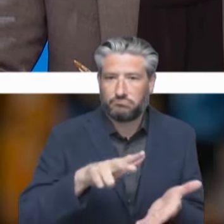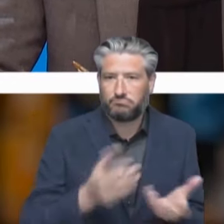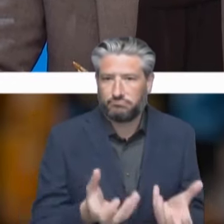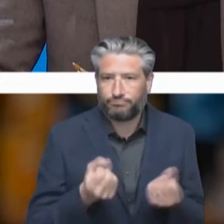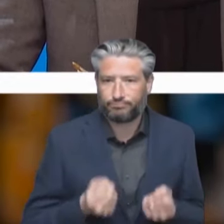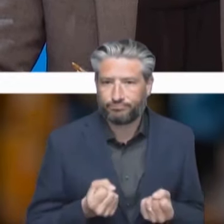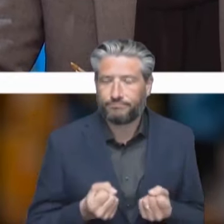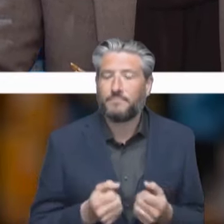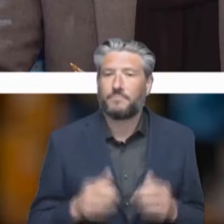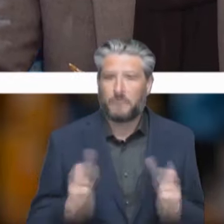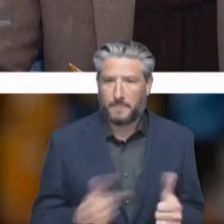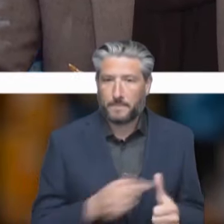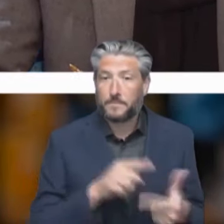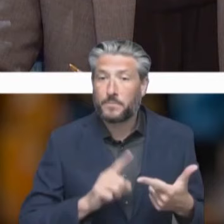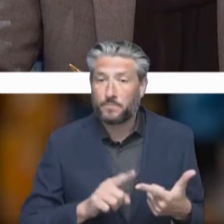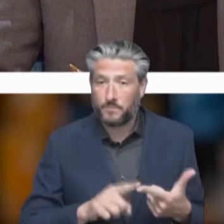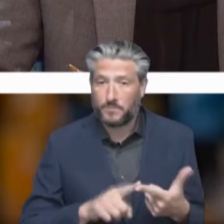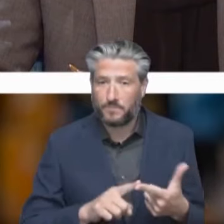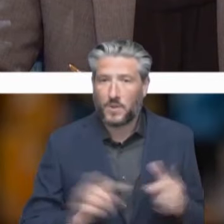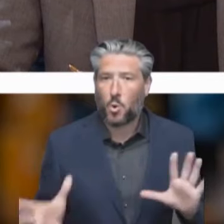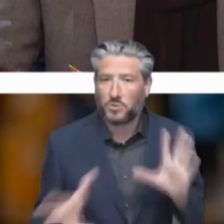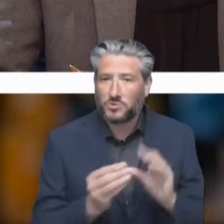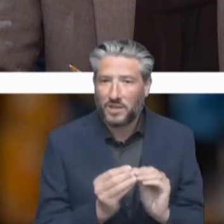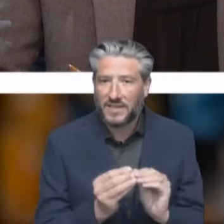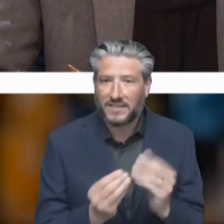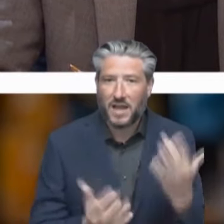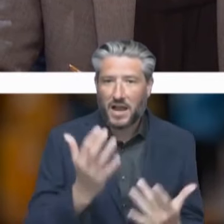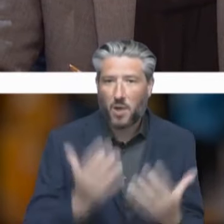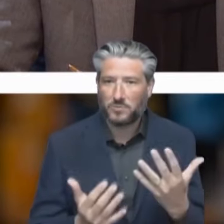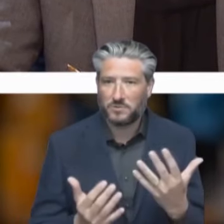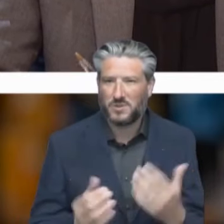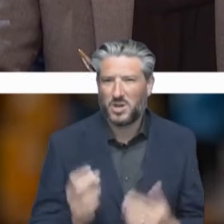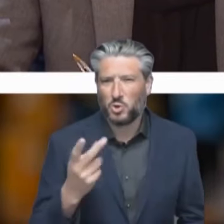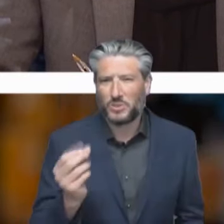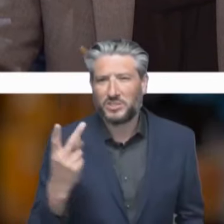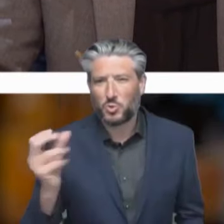is to approve the consolidated accounts for fiscal year 2020, showing a net loss of